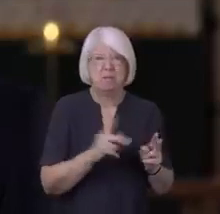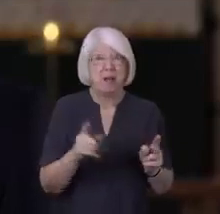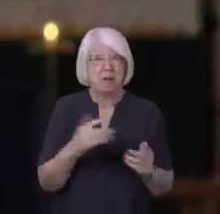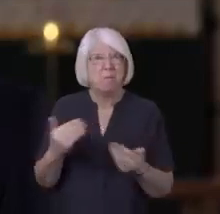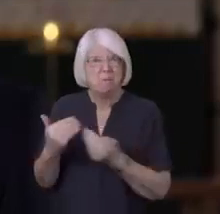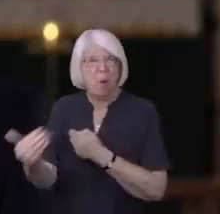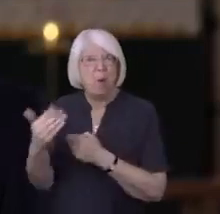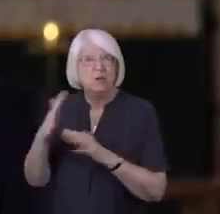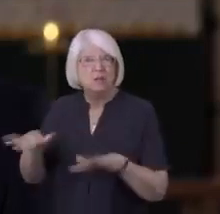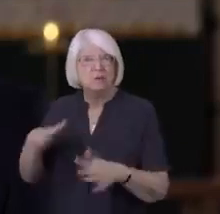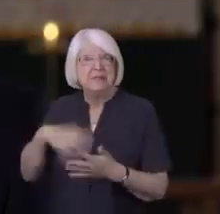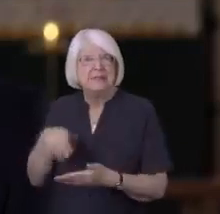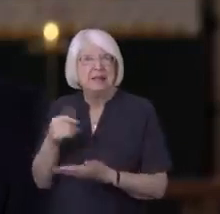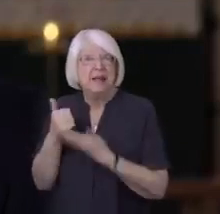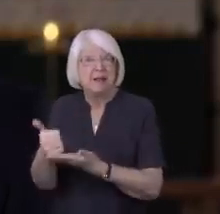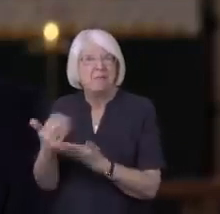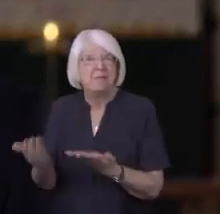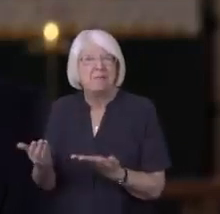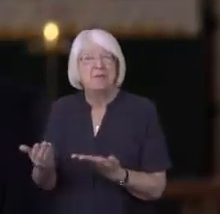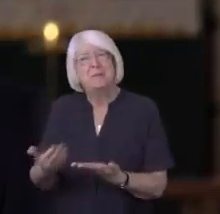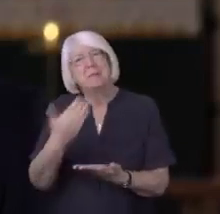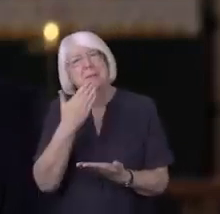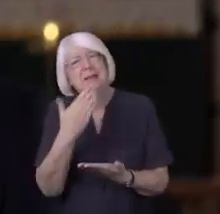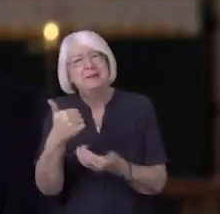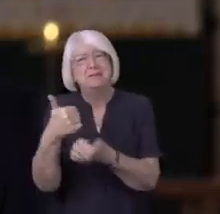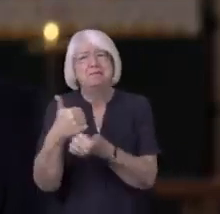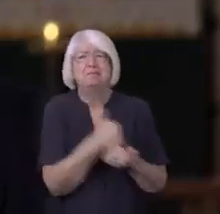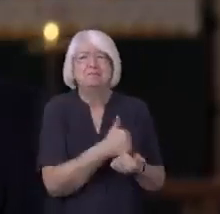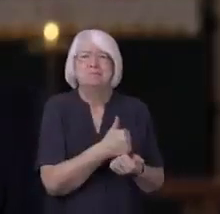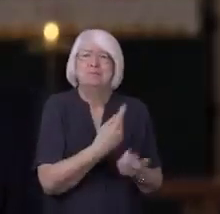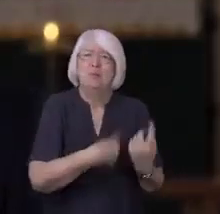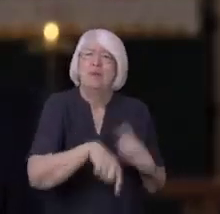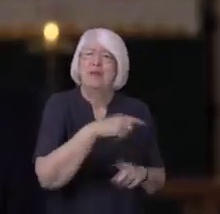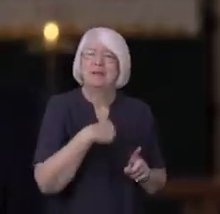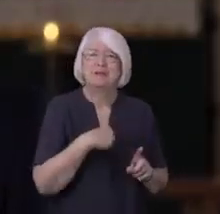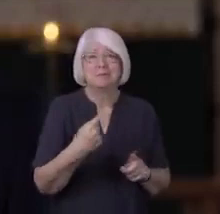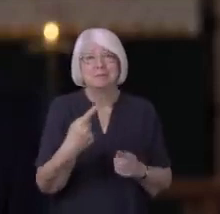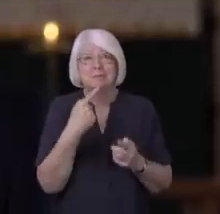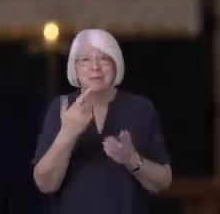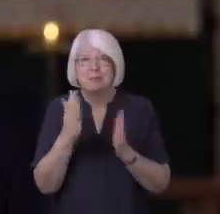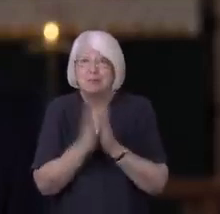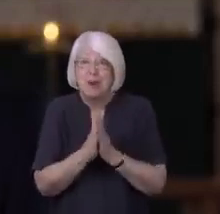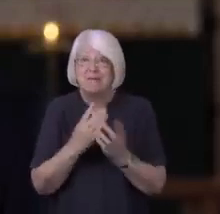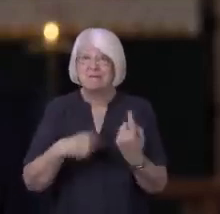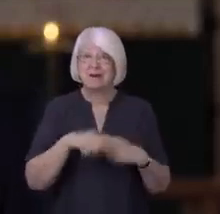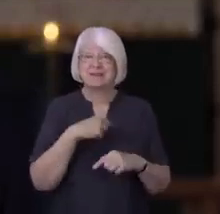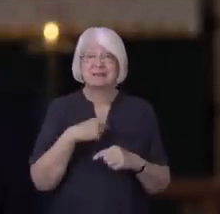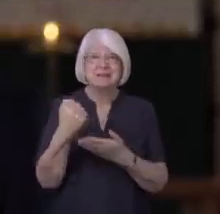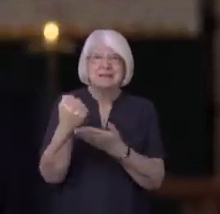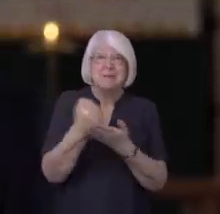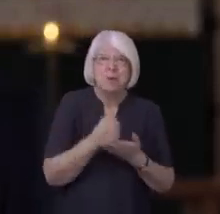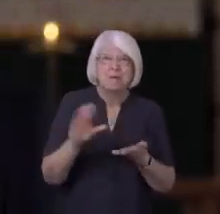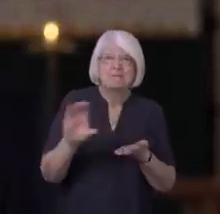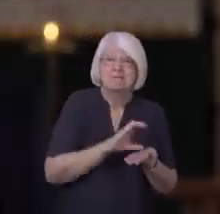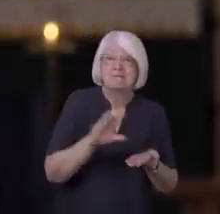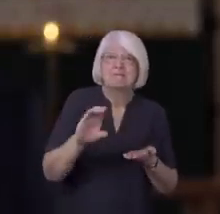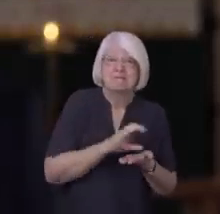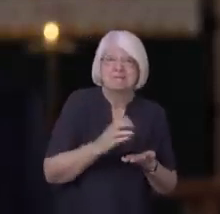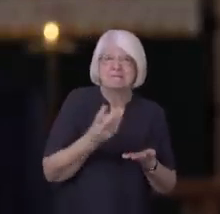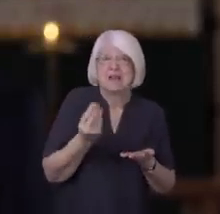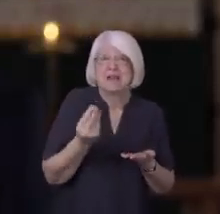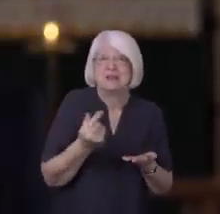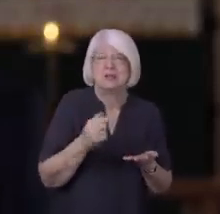help. So will you choose to stand with us? Will you pray for us? Will you support us financially?